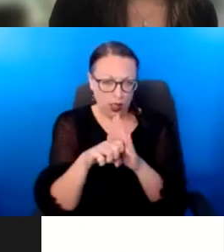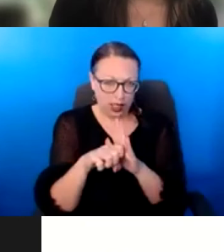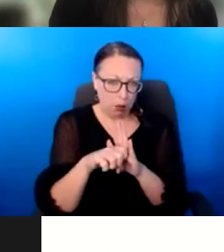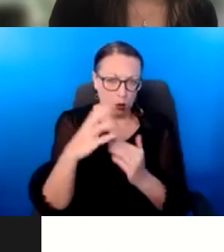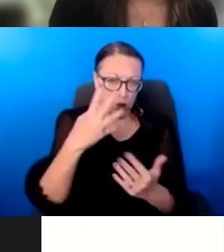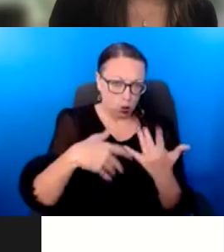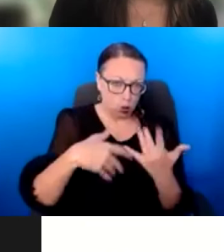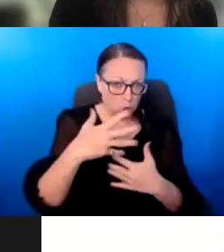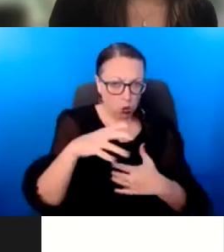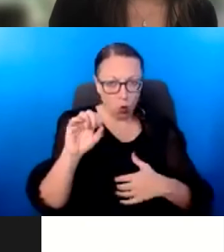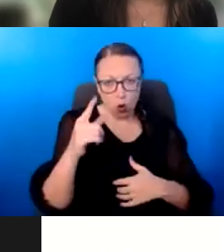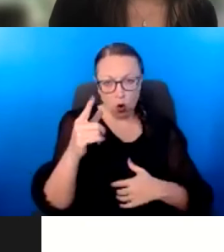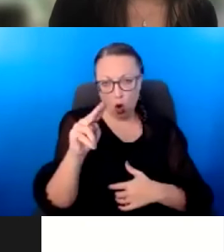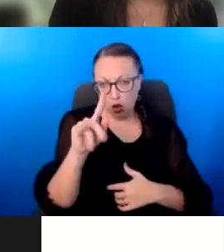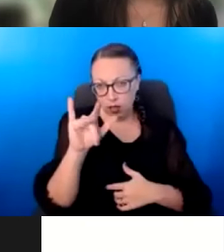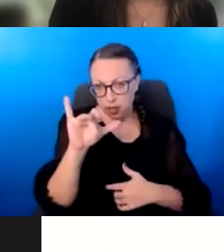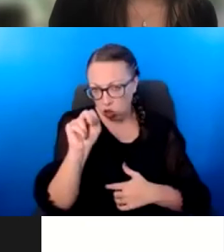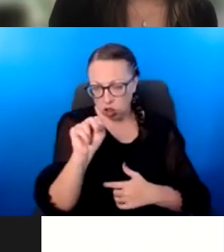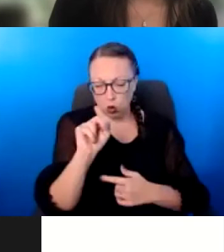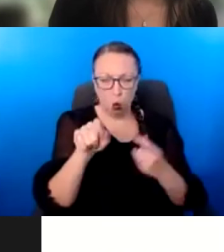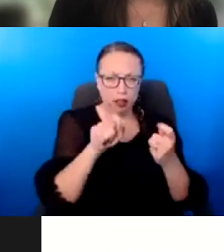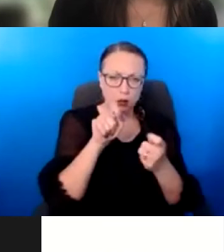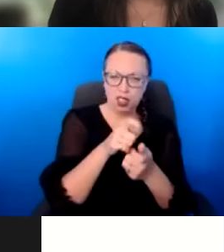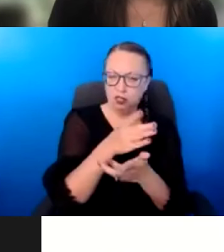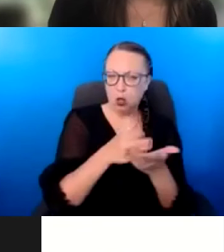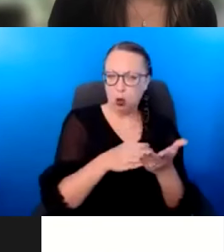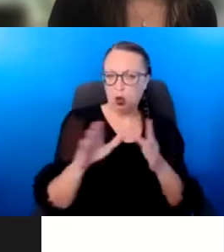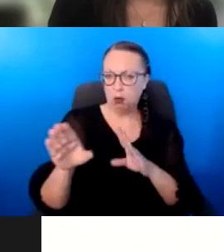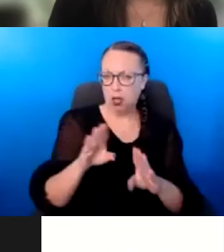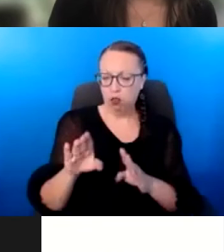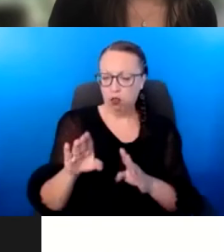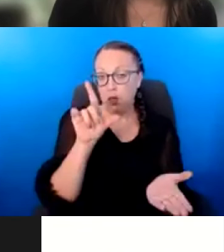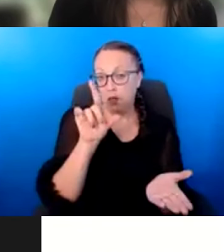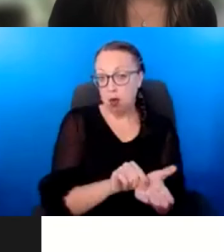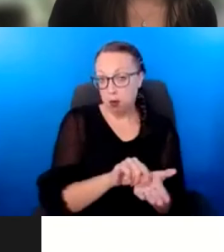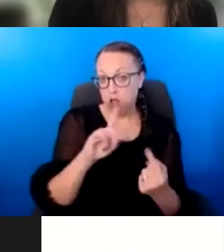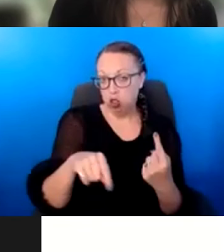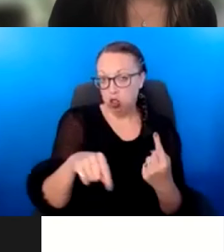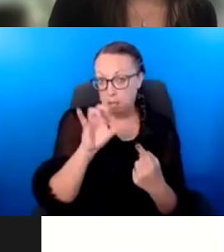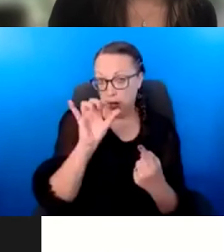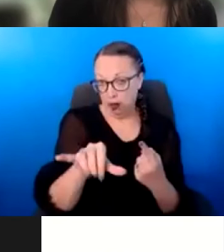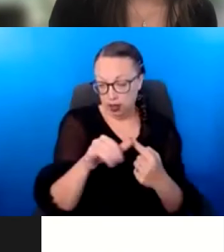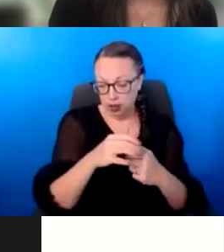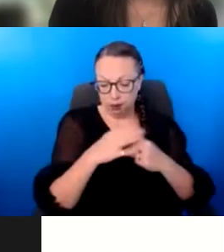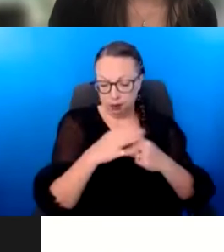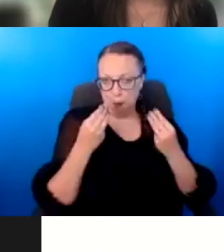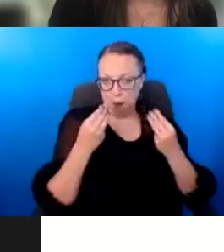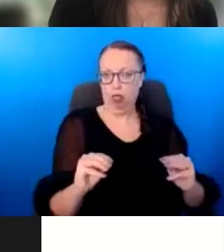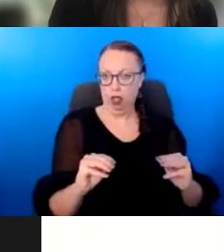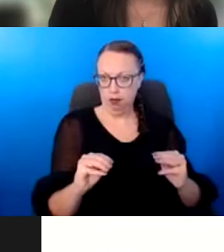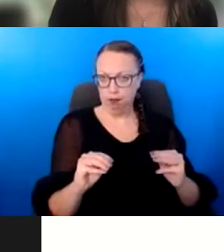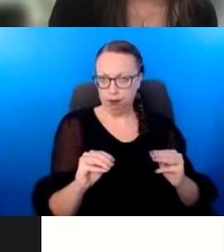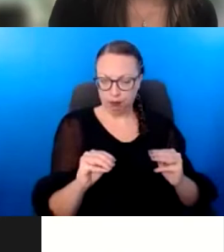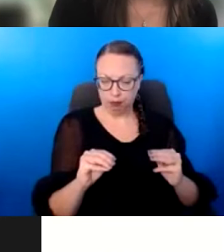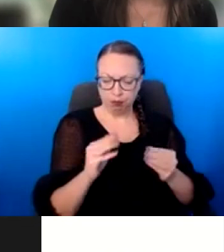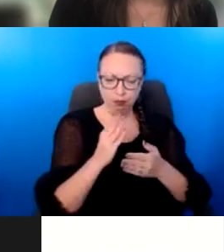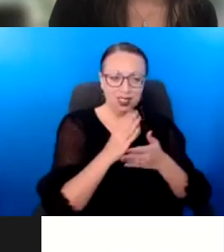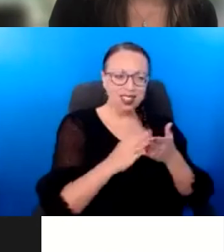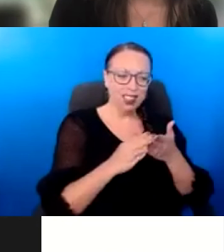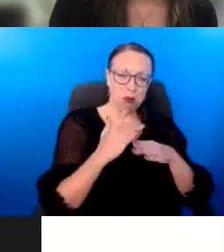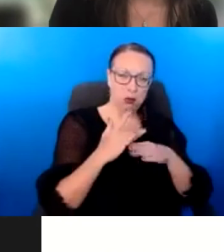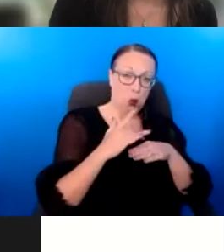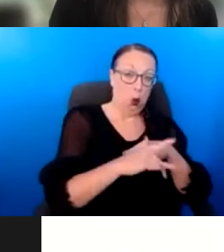cognition or a particular piece of behavior. We've published on this method and some preliminary data